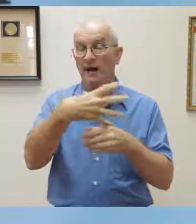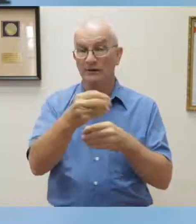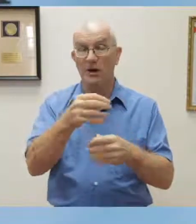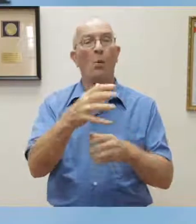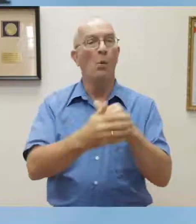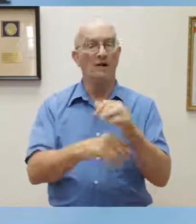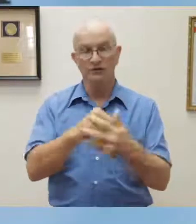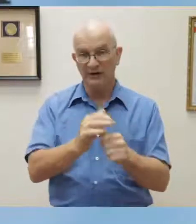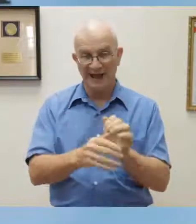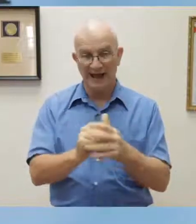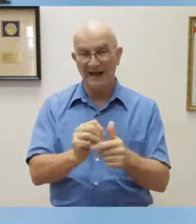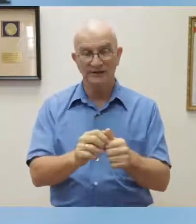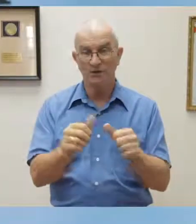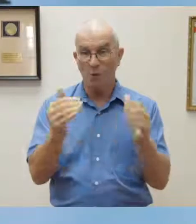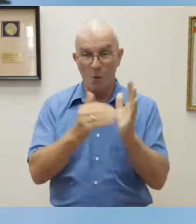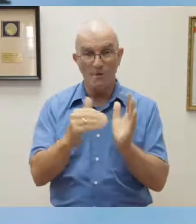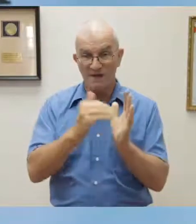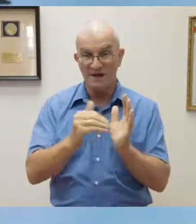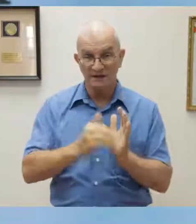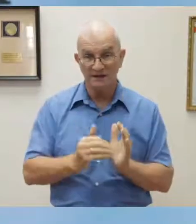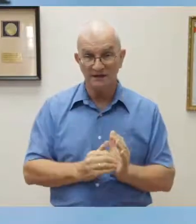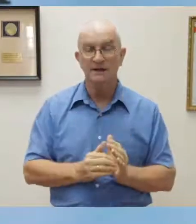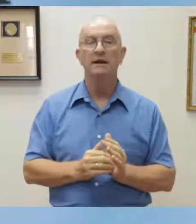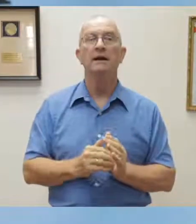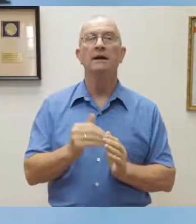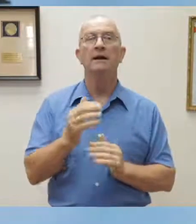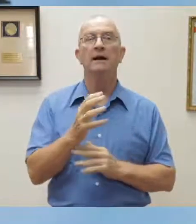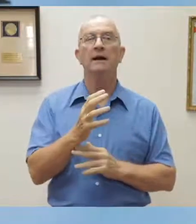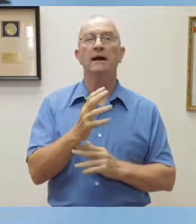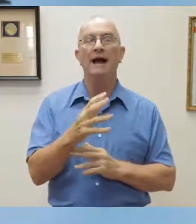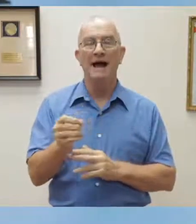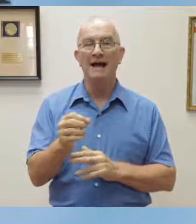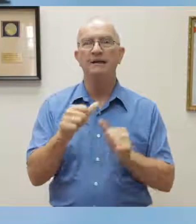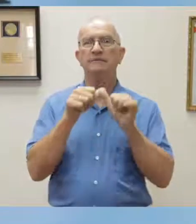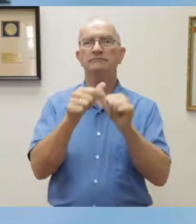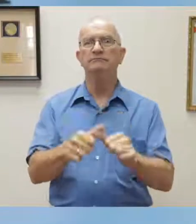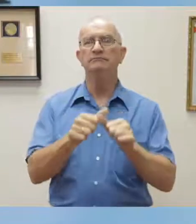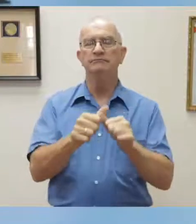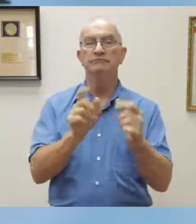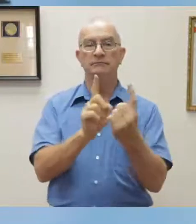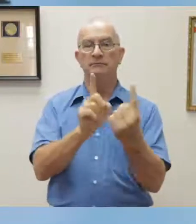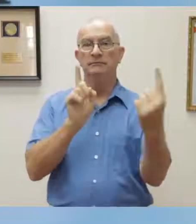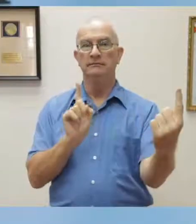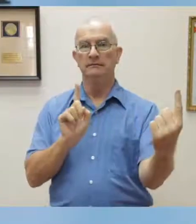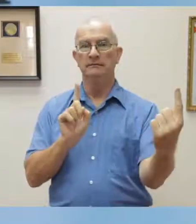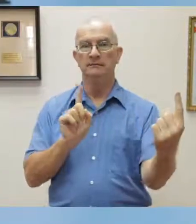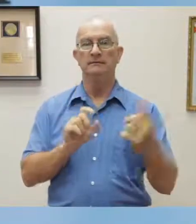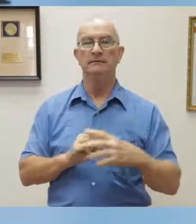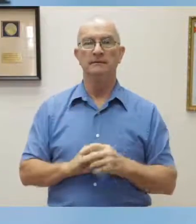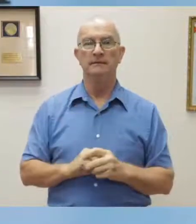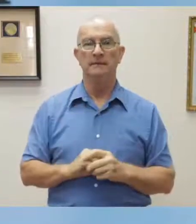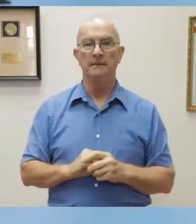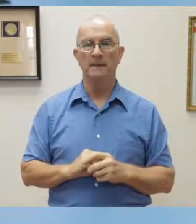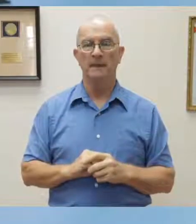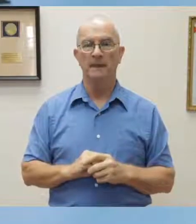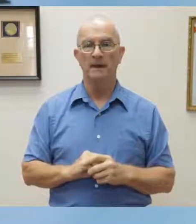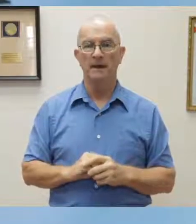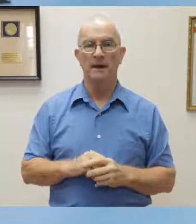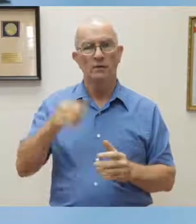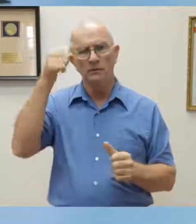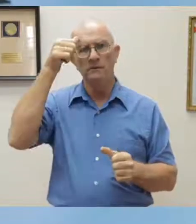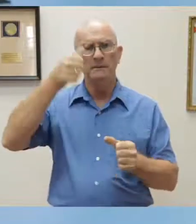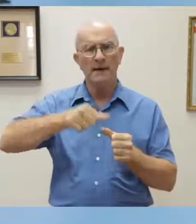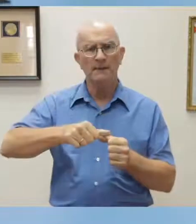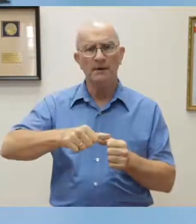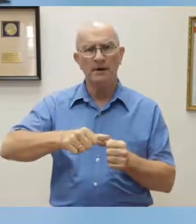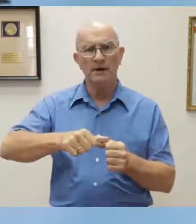hands as often as possible, and maintaining physical distancing. Please remember that there